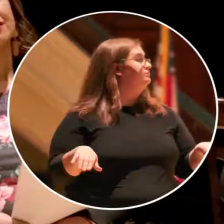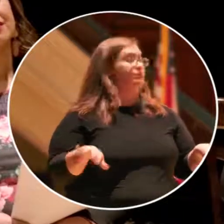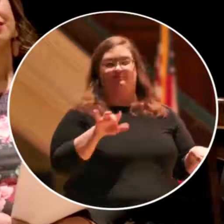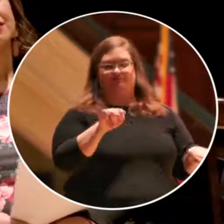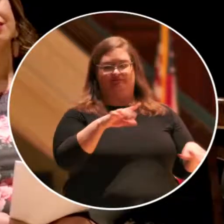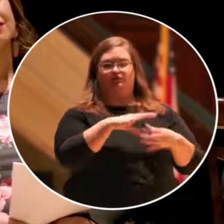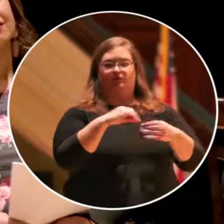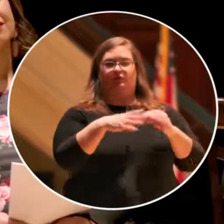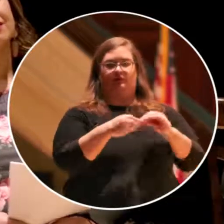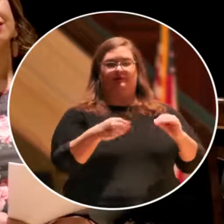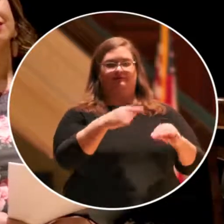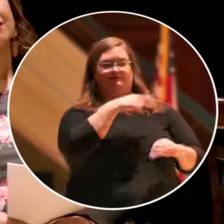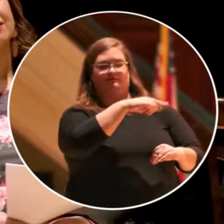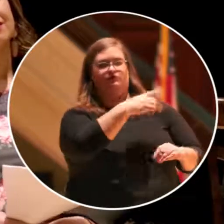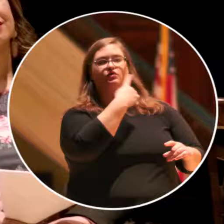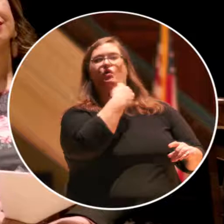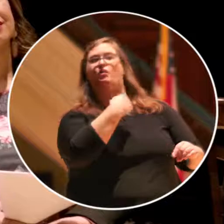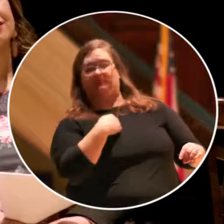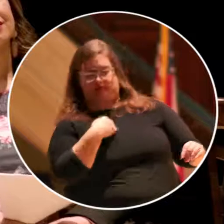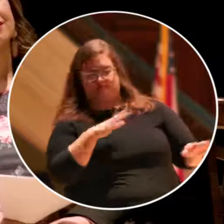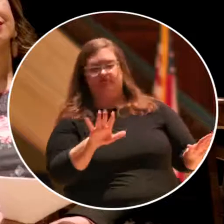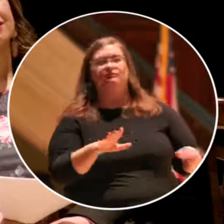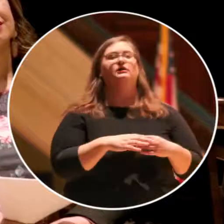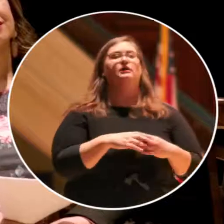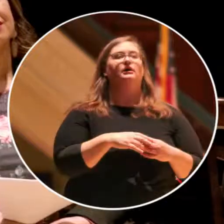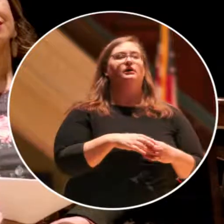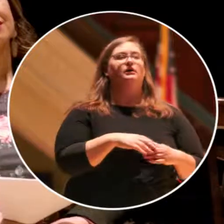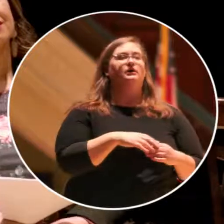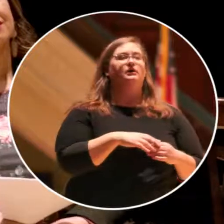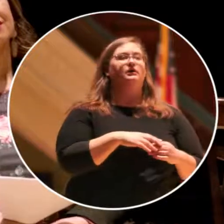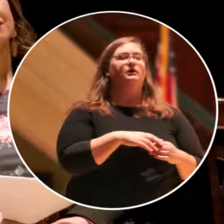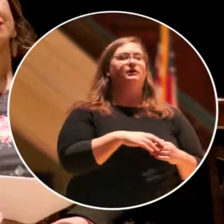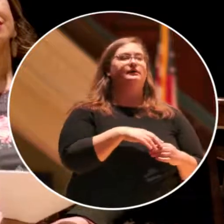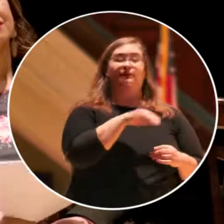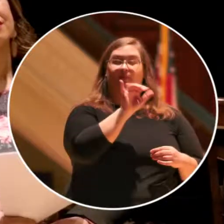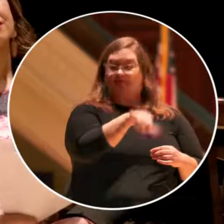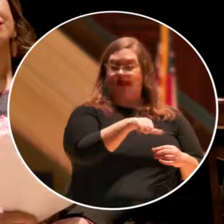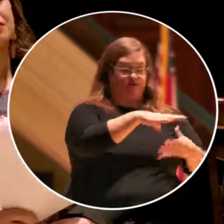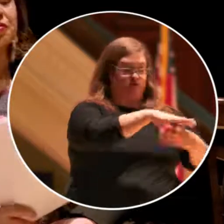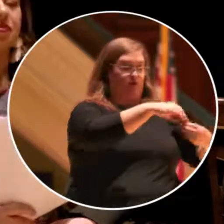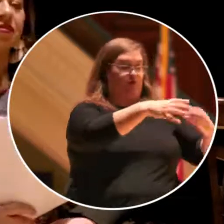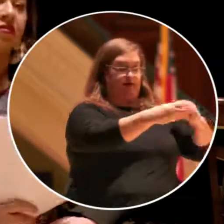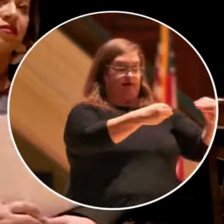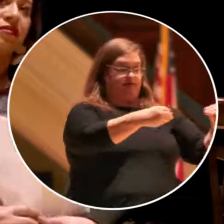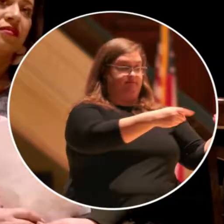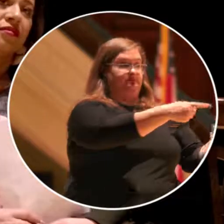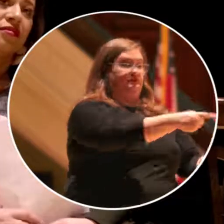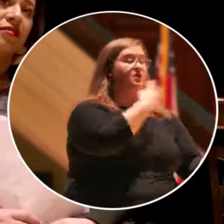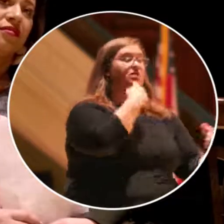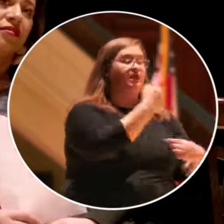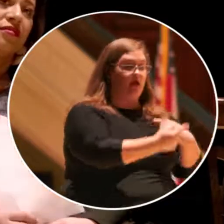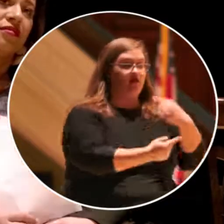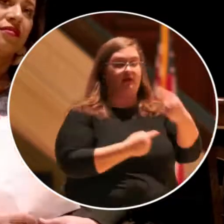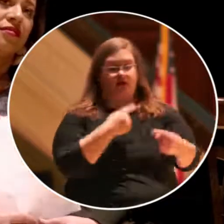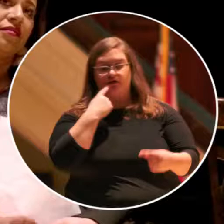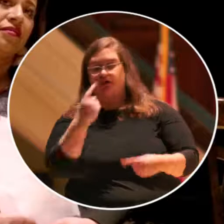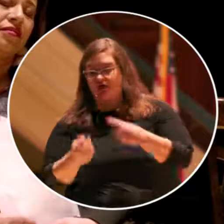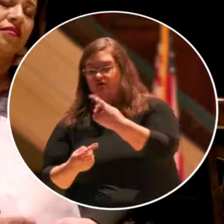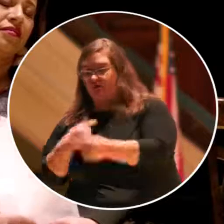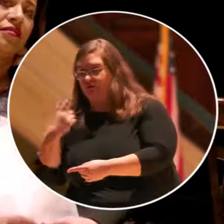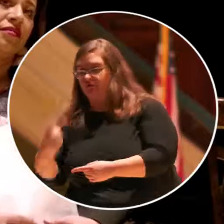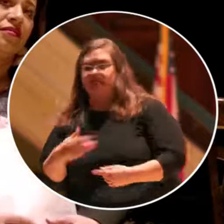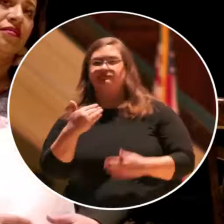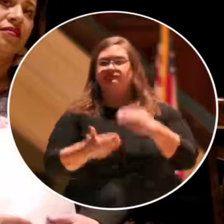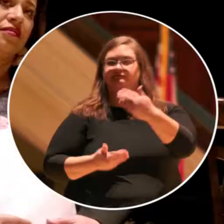to me. That's part of family too. The stories we are told and the stories we repeat. My stepmother's father